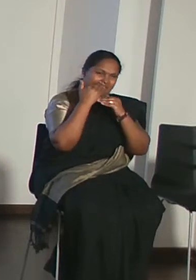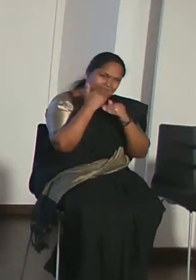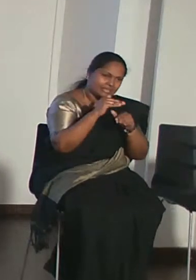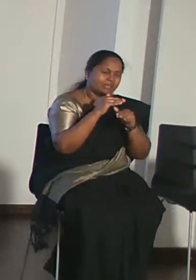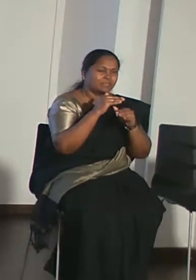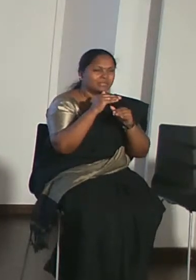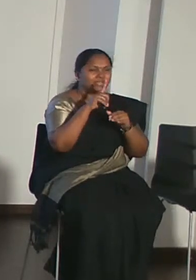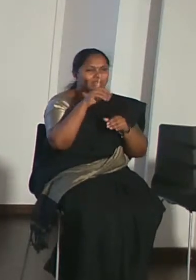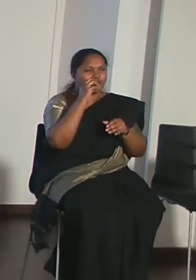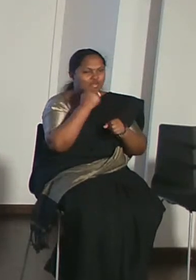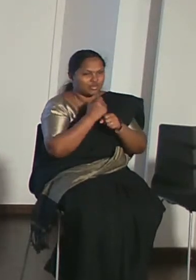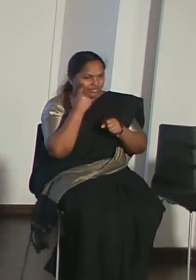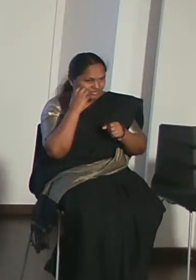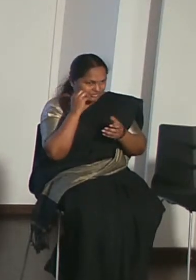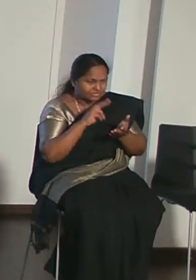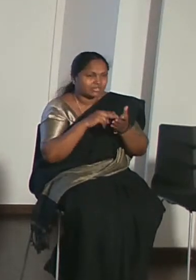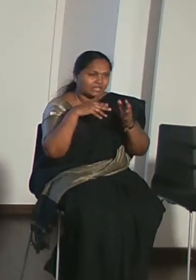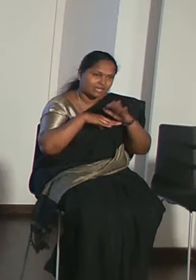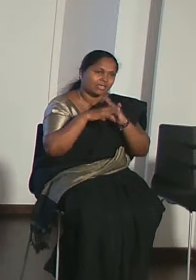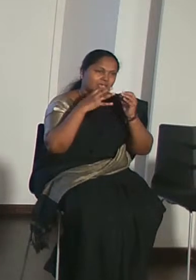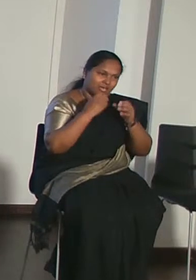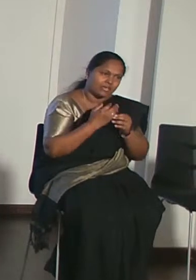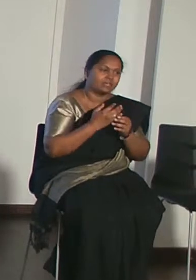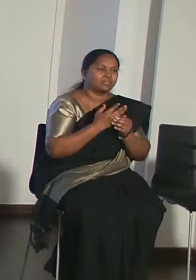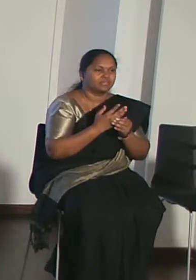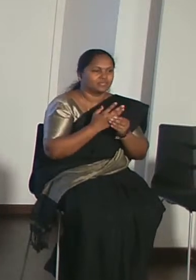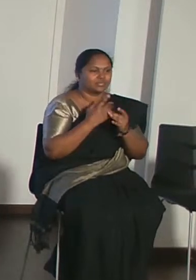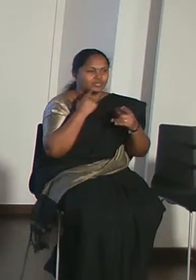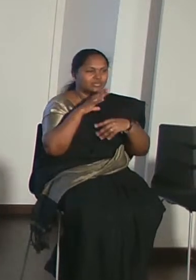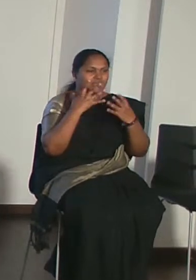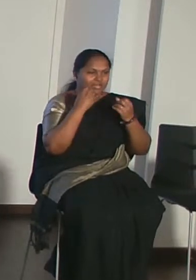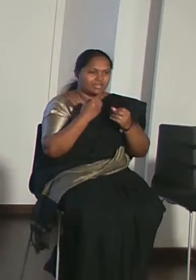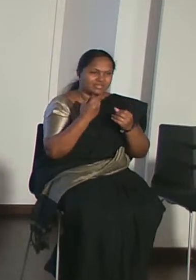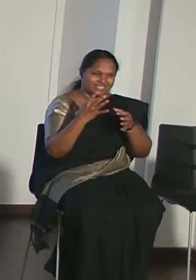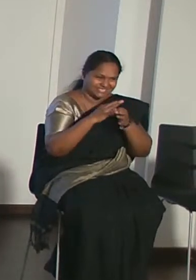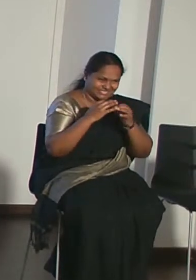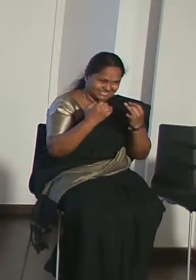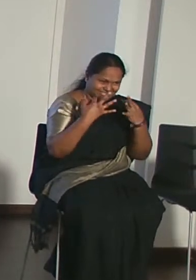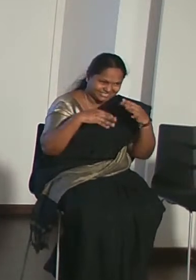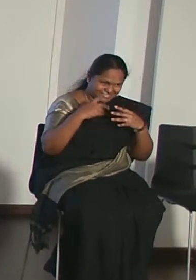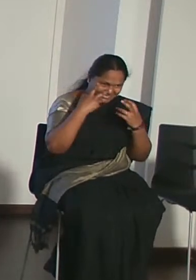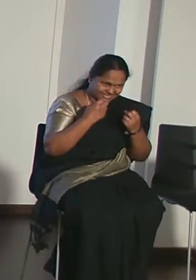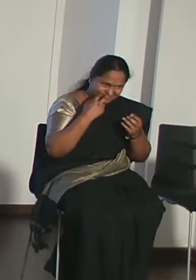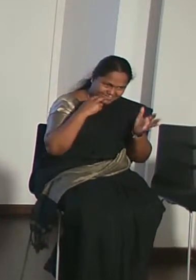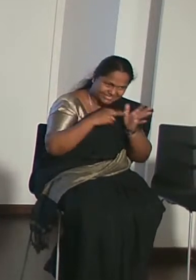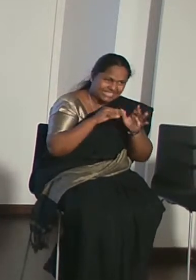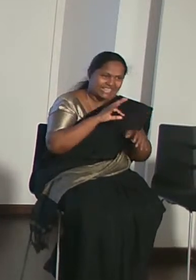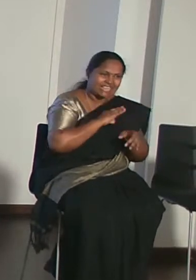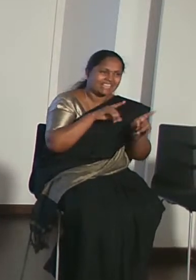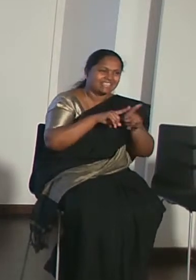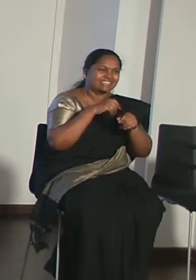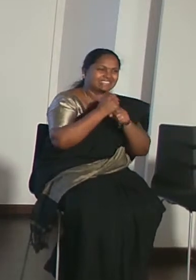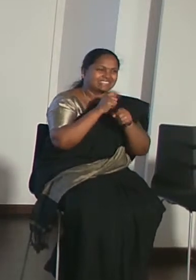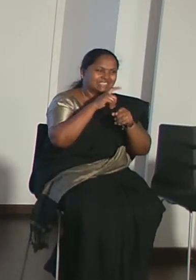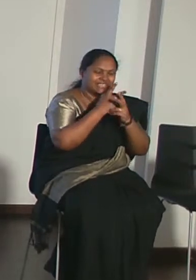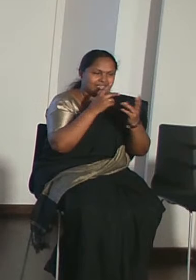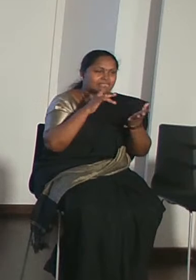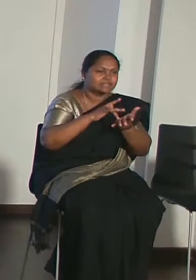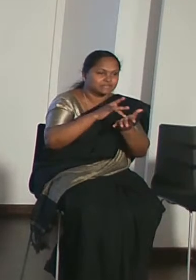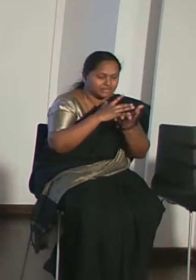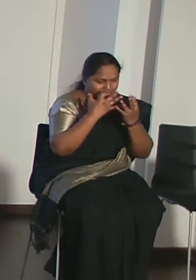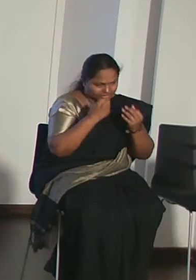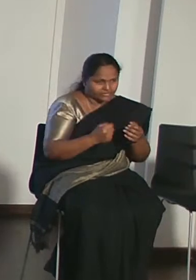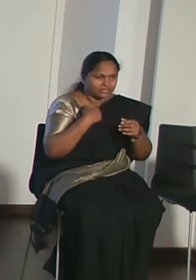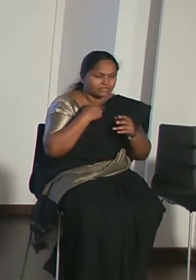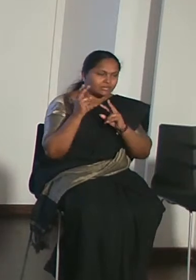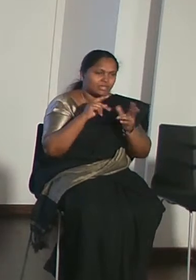logistics also. So this all our talks, we don't have an auditorium like this. Everything happens in the gallery space. But we'll